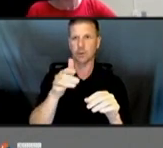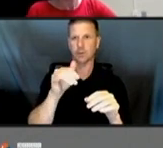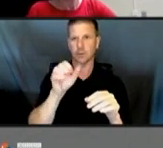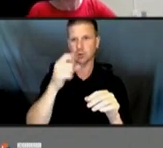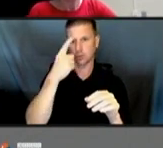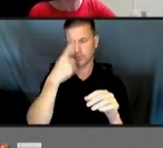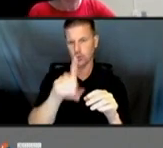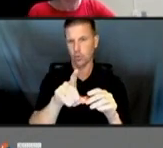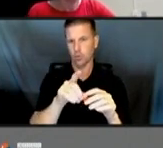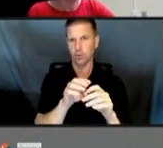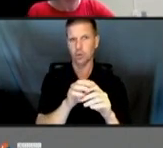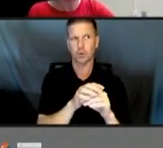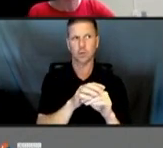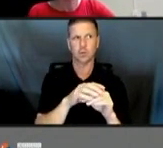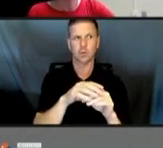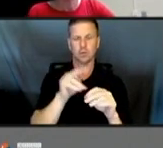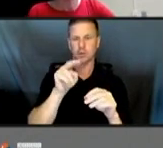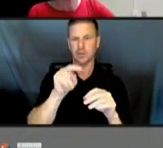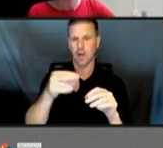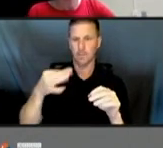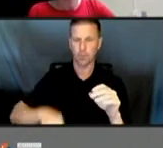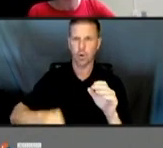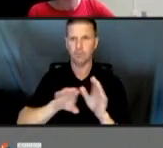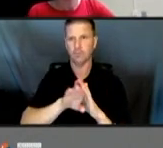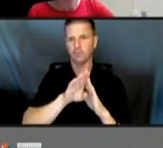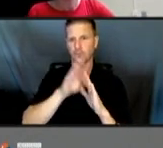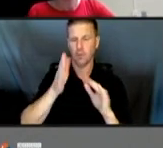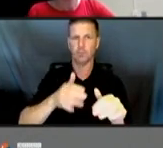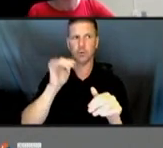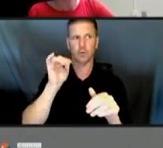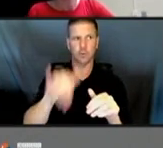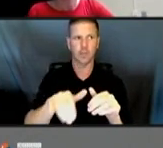for nonprofit developers that are